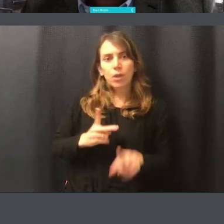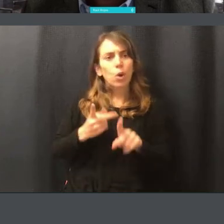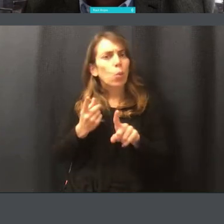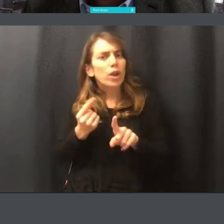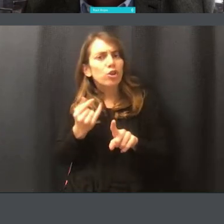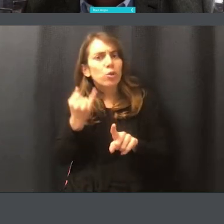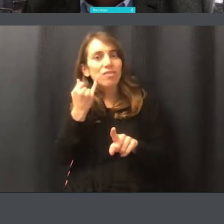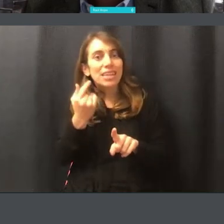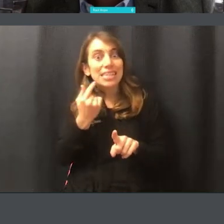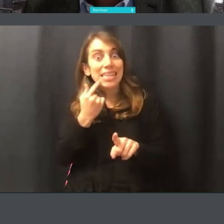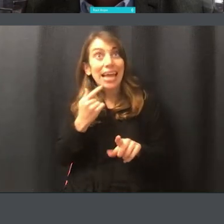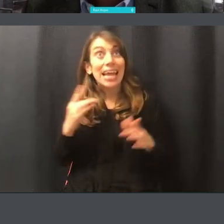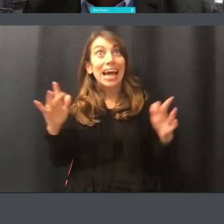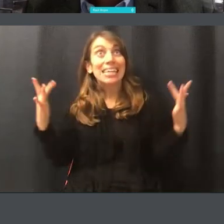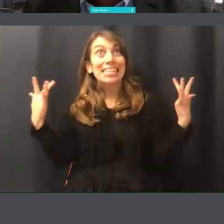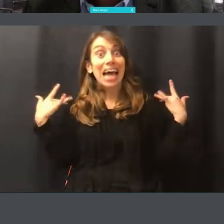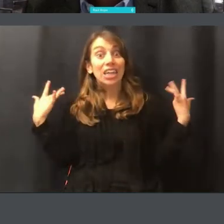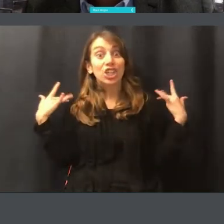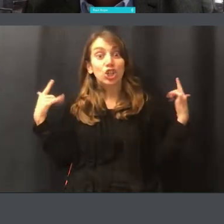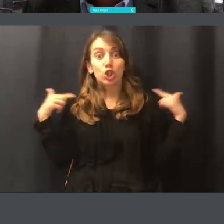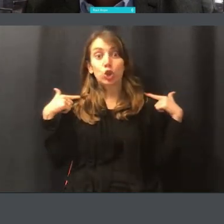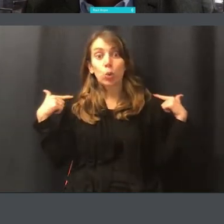I say touch your shoulders?